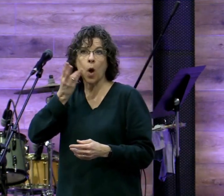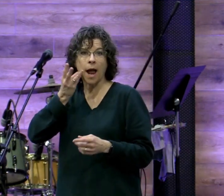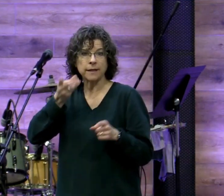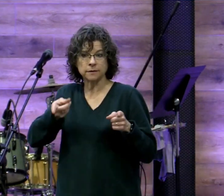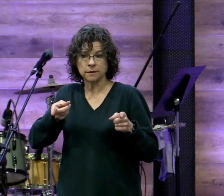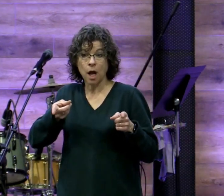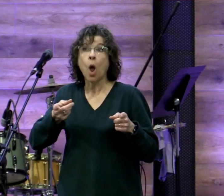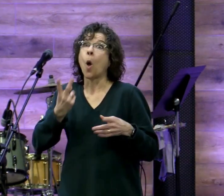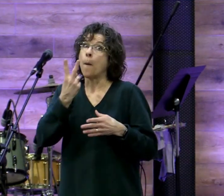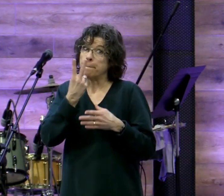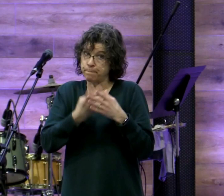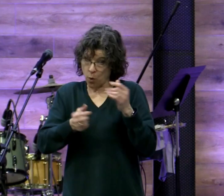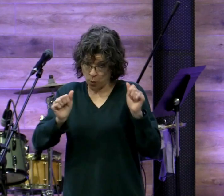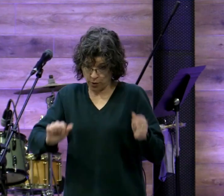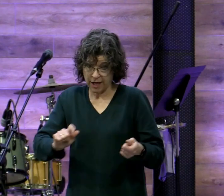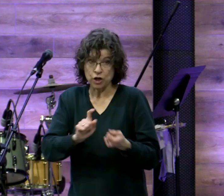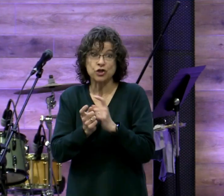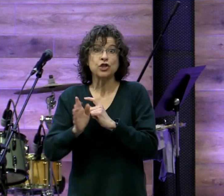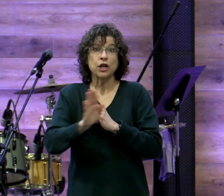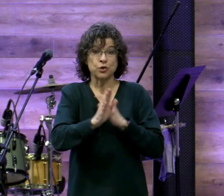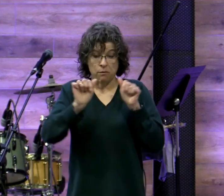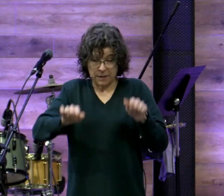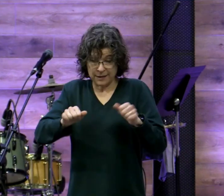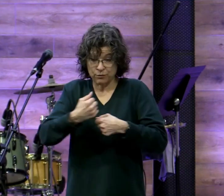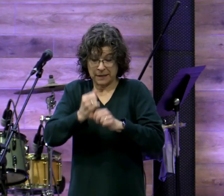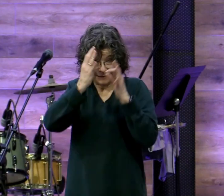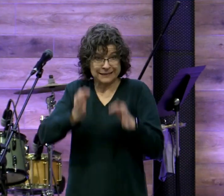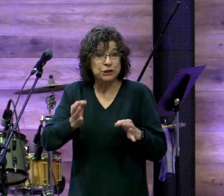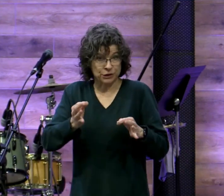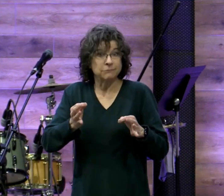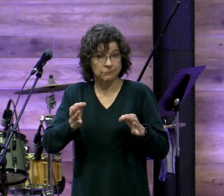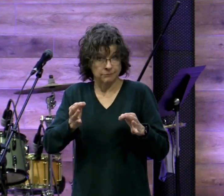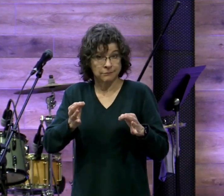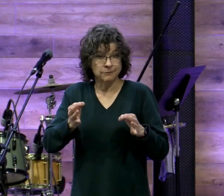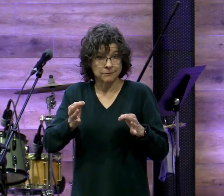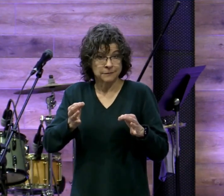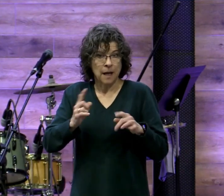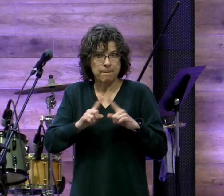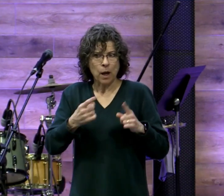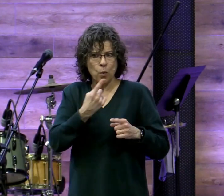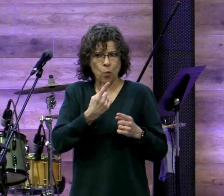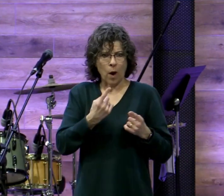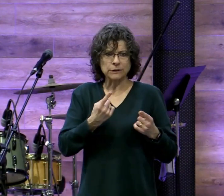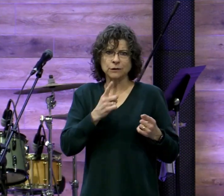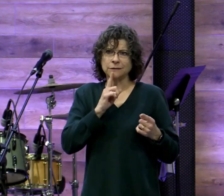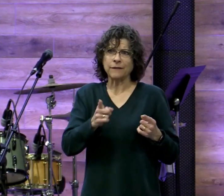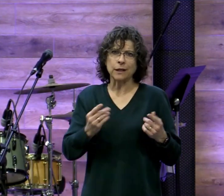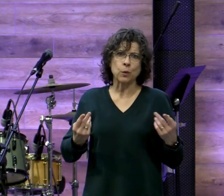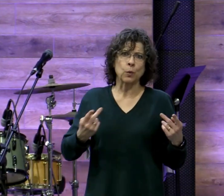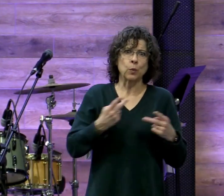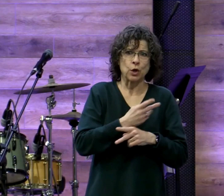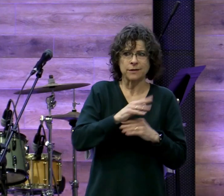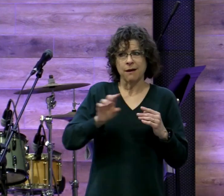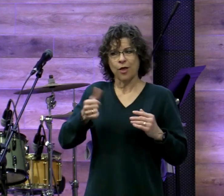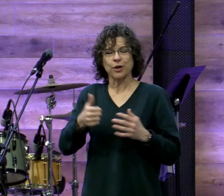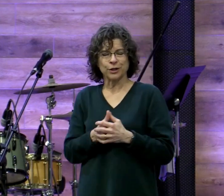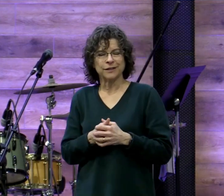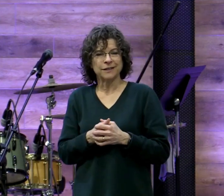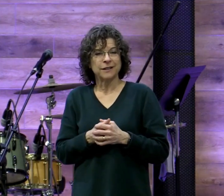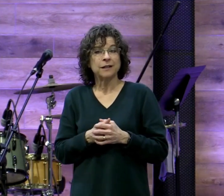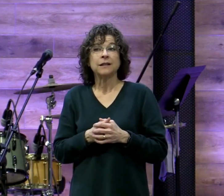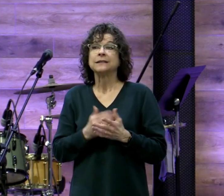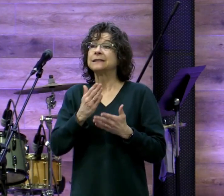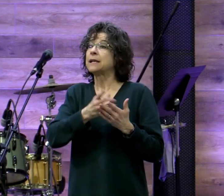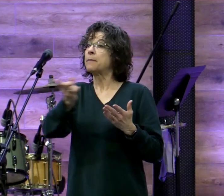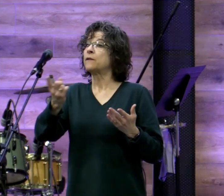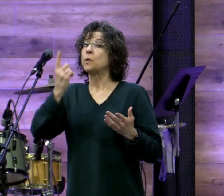them can impede your judgment. Here's the thing. Some of you in this room have the conviction that as a Christian, you should never